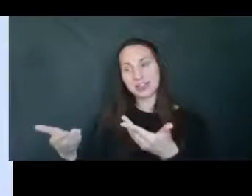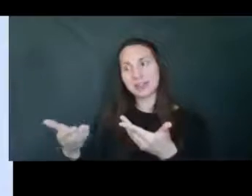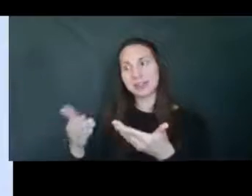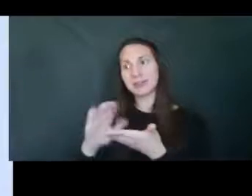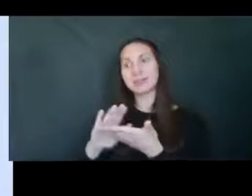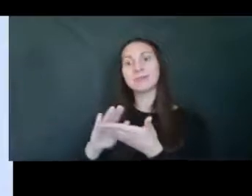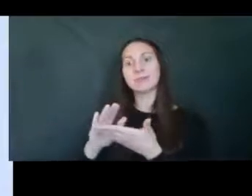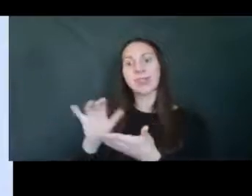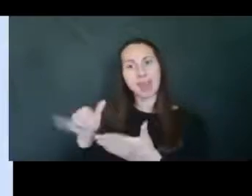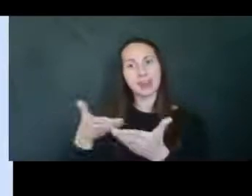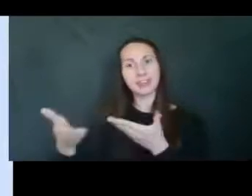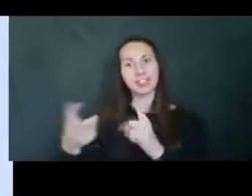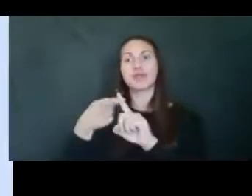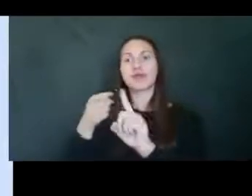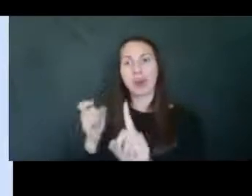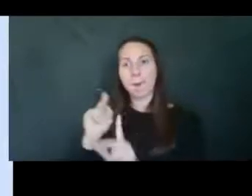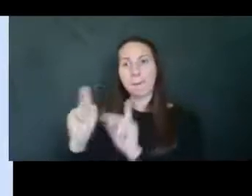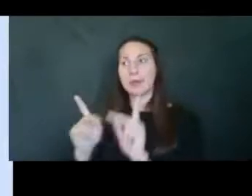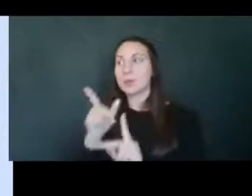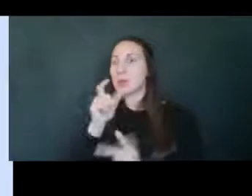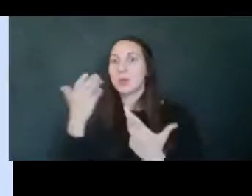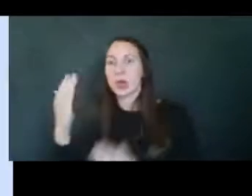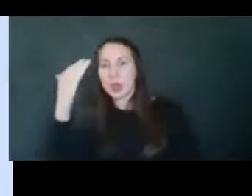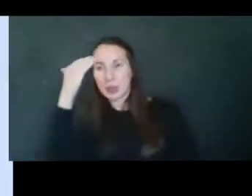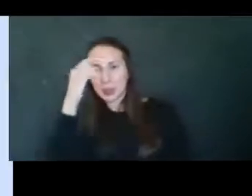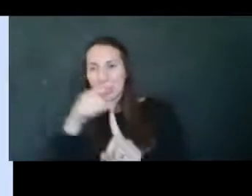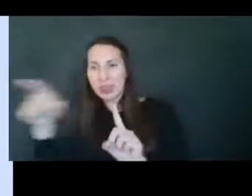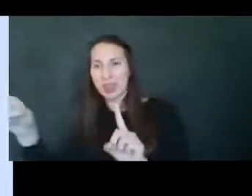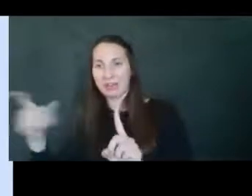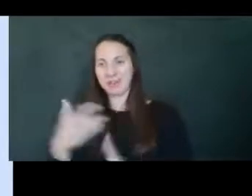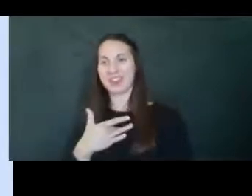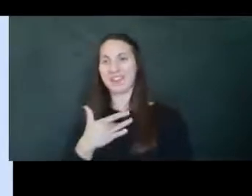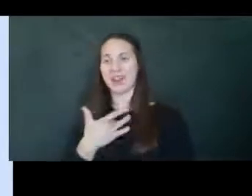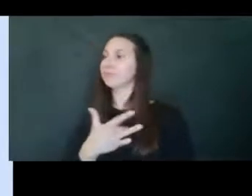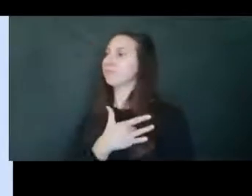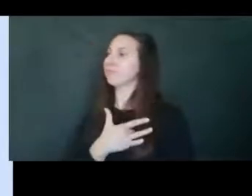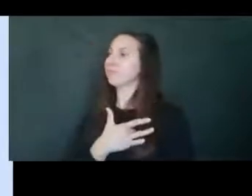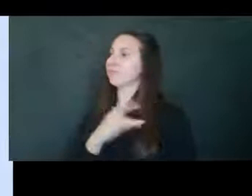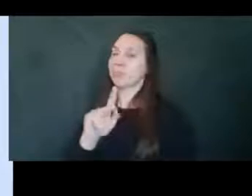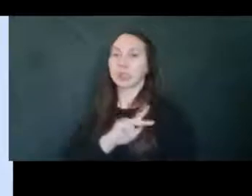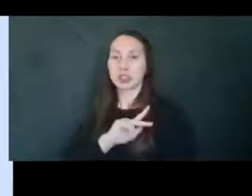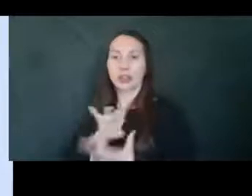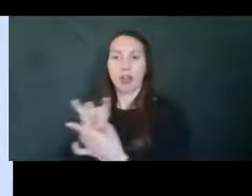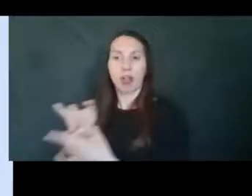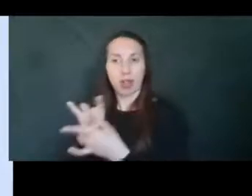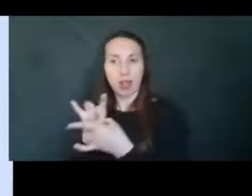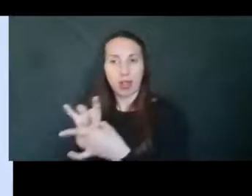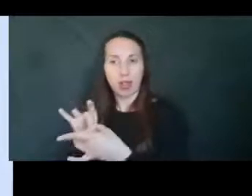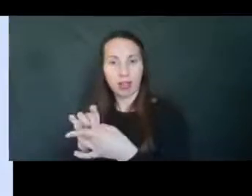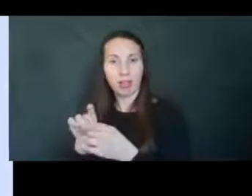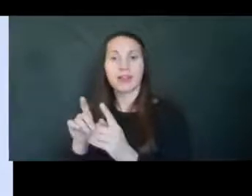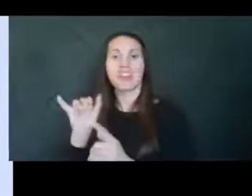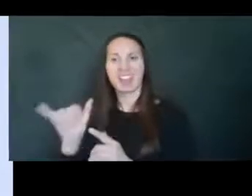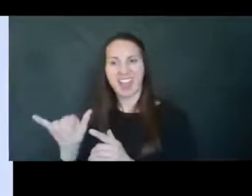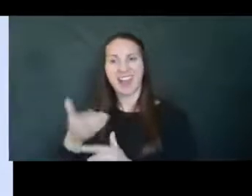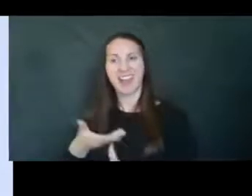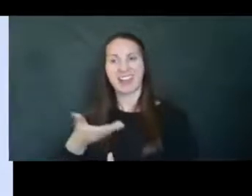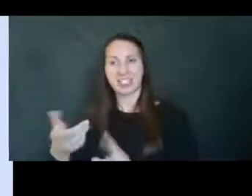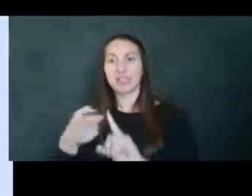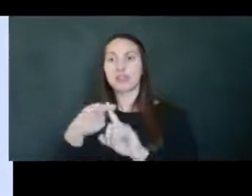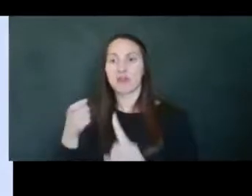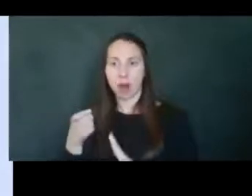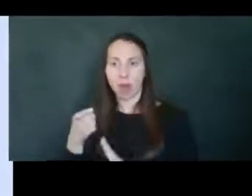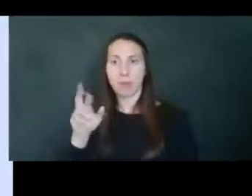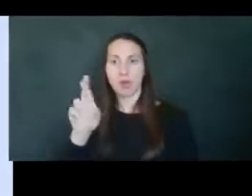included an invitation from the rabbi or rabbis. That was a central part of it, because then the follow-up could also be